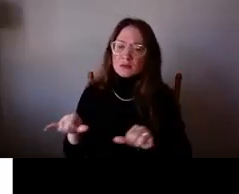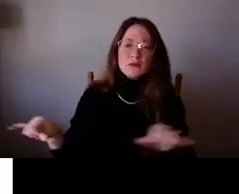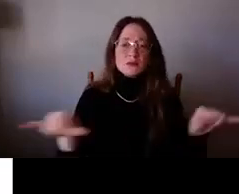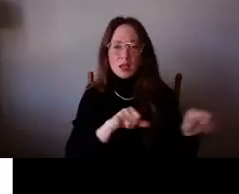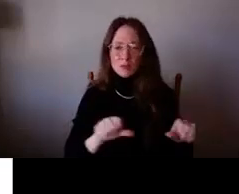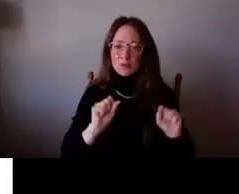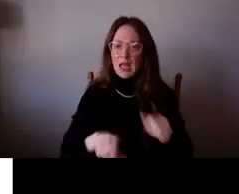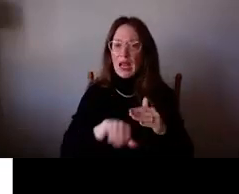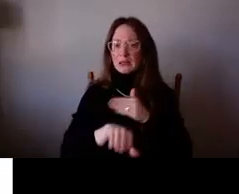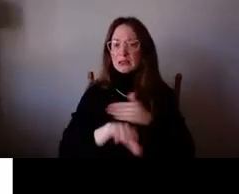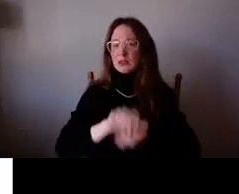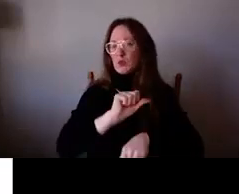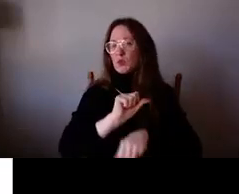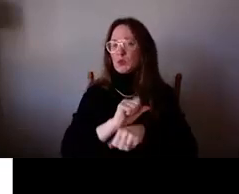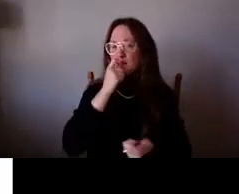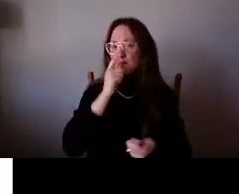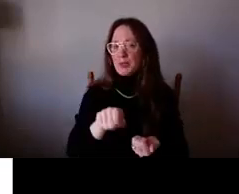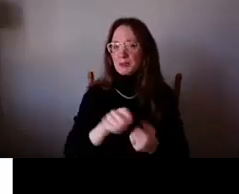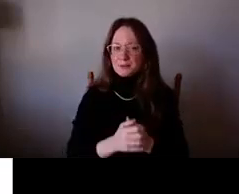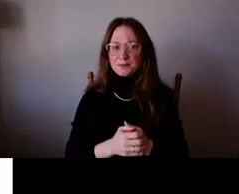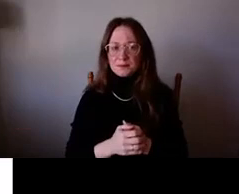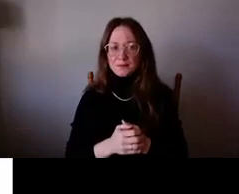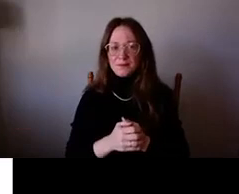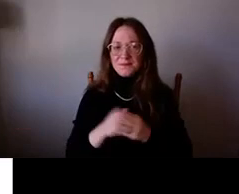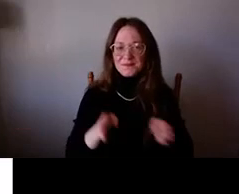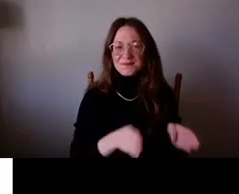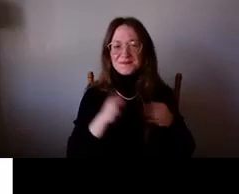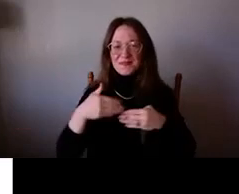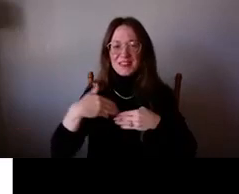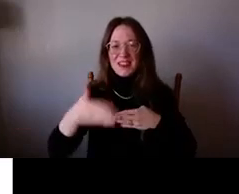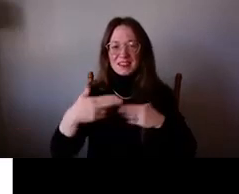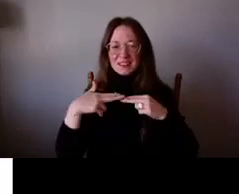disabilities. So now we'll move on to our next slide.